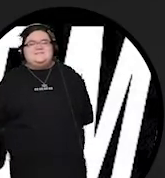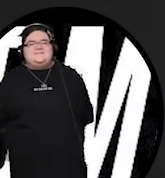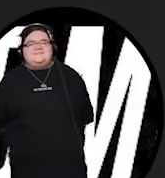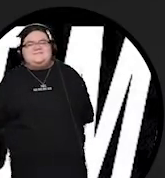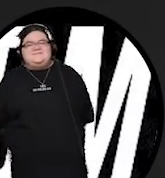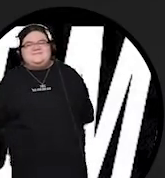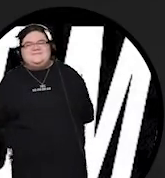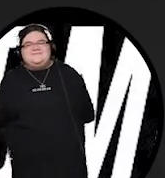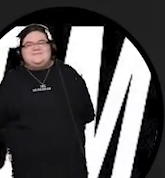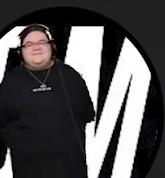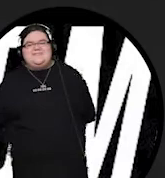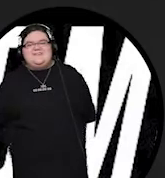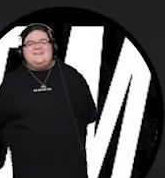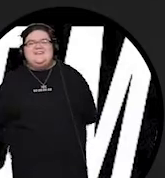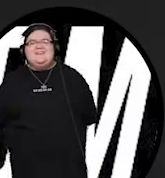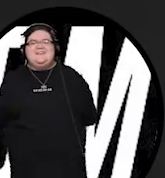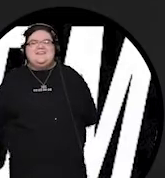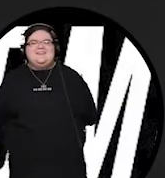He fucks. He's moving. He's moonwalking.